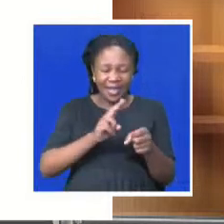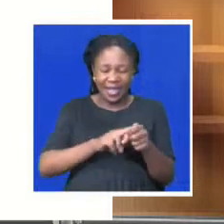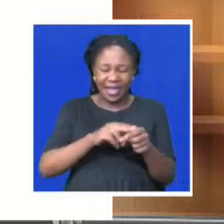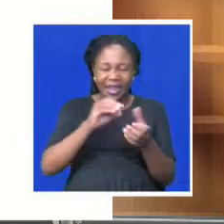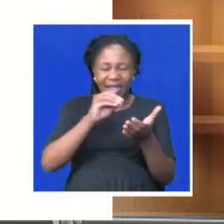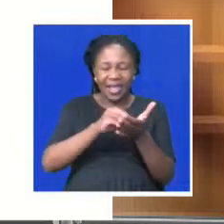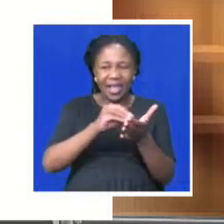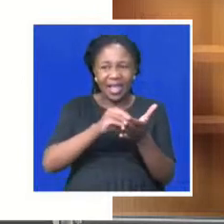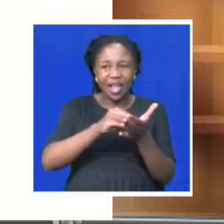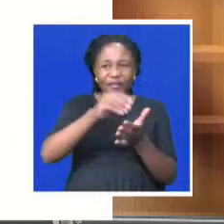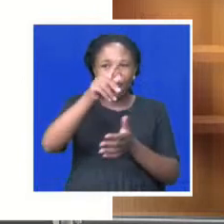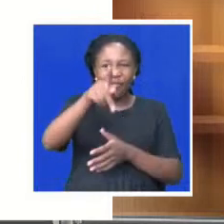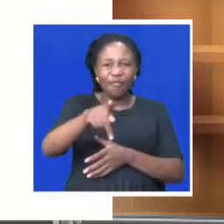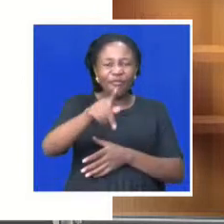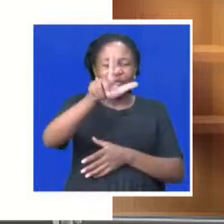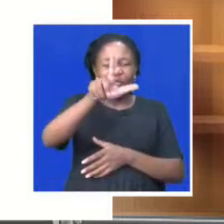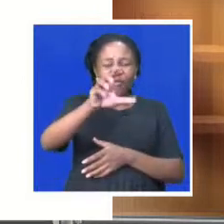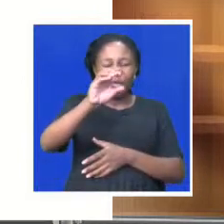plot.